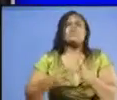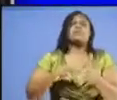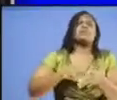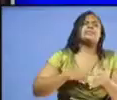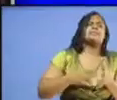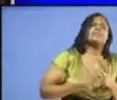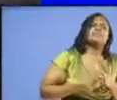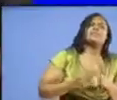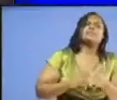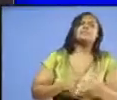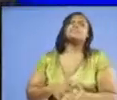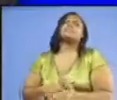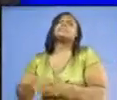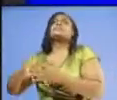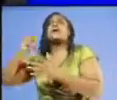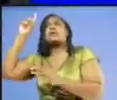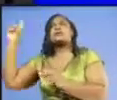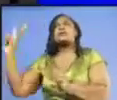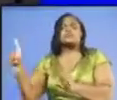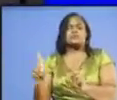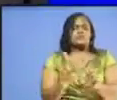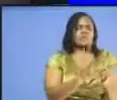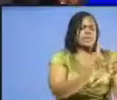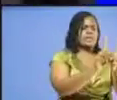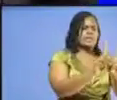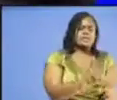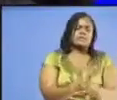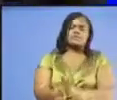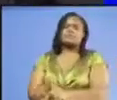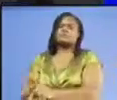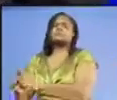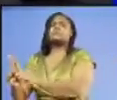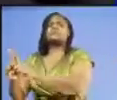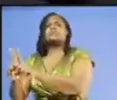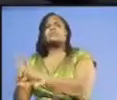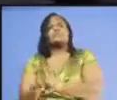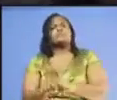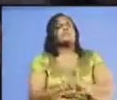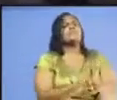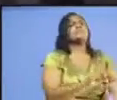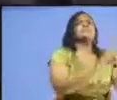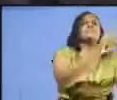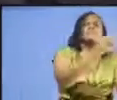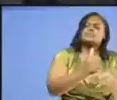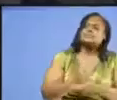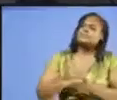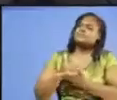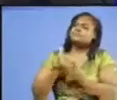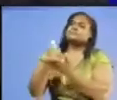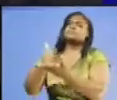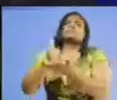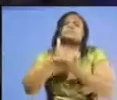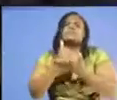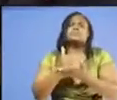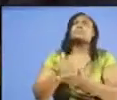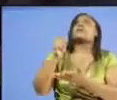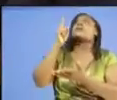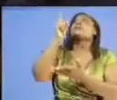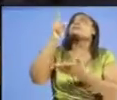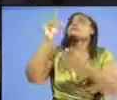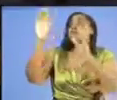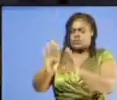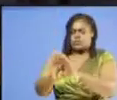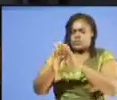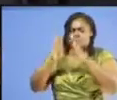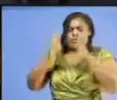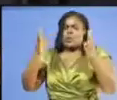Cancer seems to be doing its worst. He's there by your side. But God will make a way. He's right by your side. He'll make a